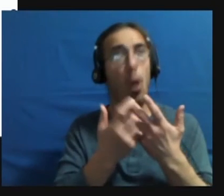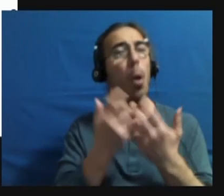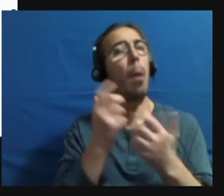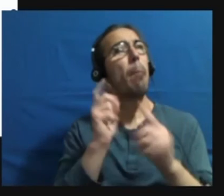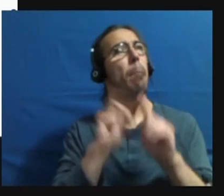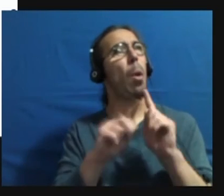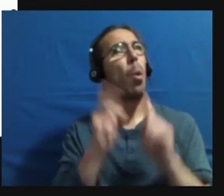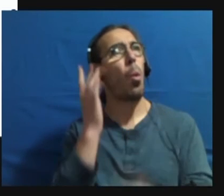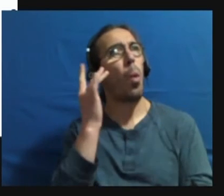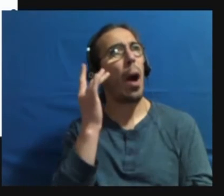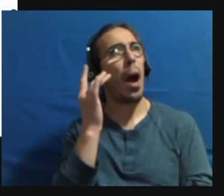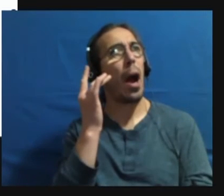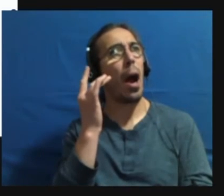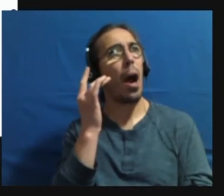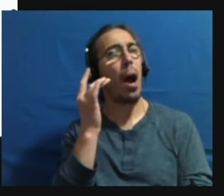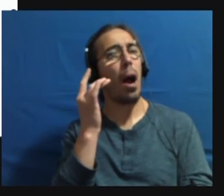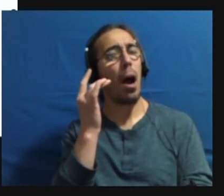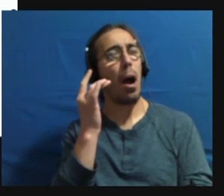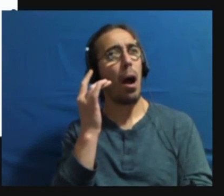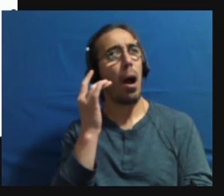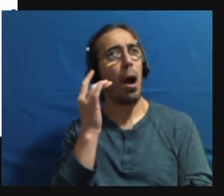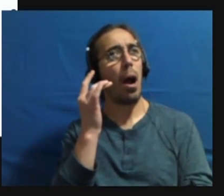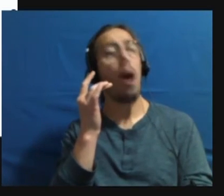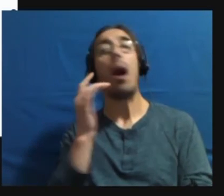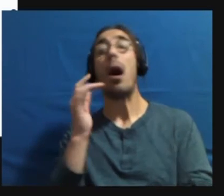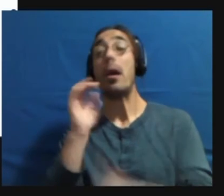learning environment isn't compatible for STEMming.